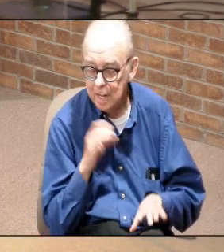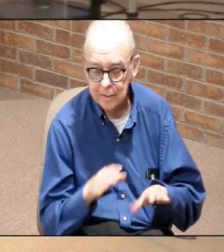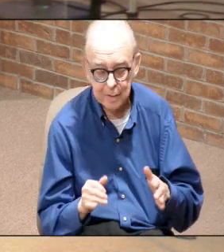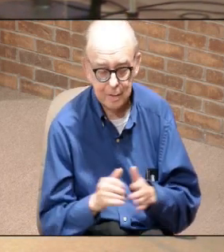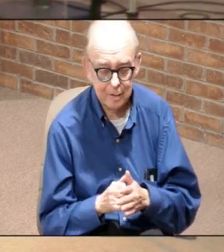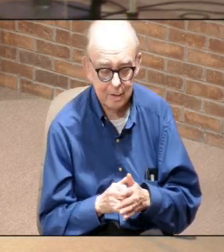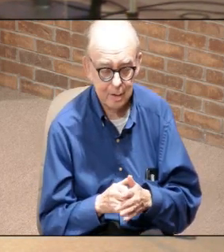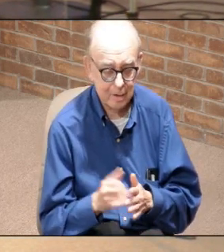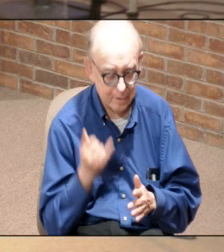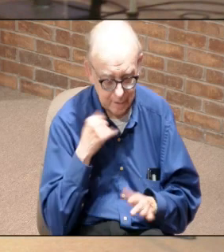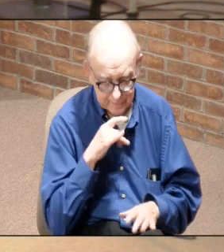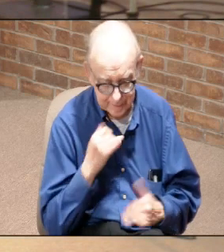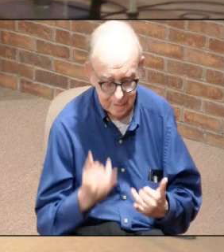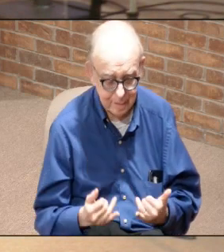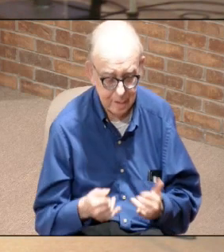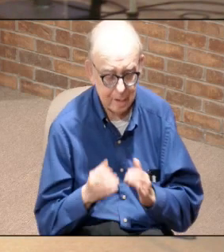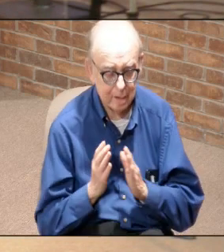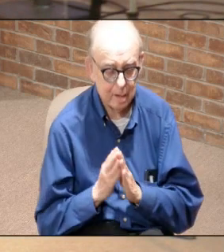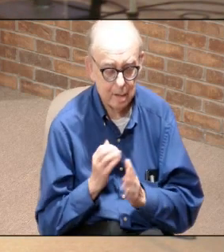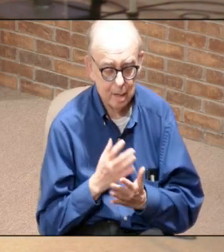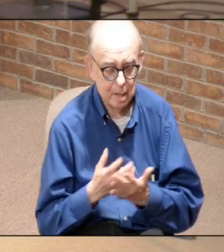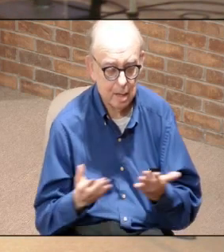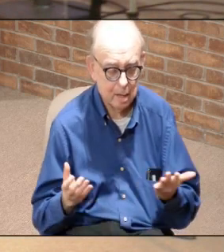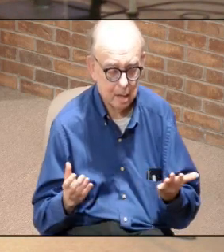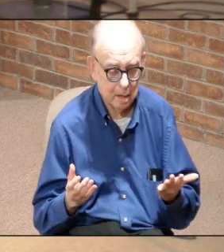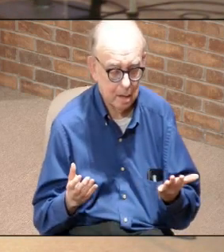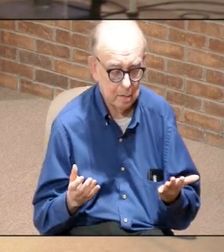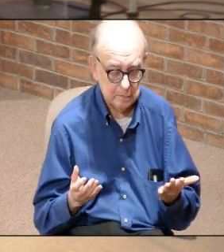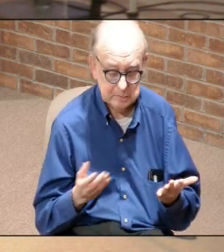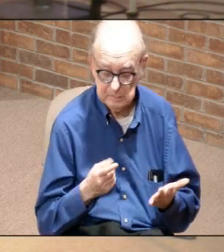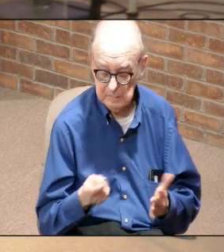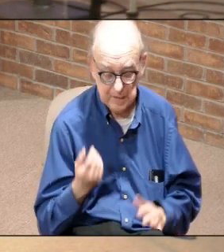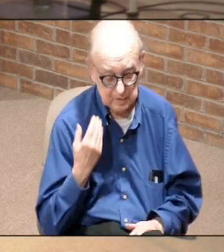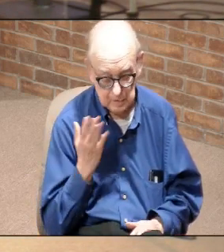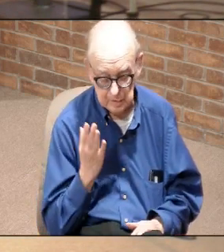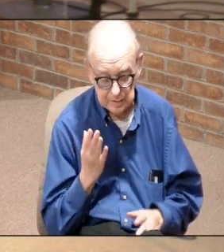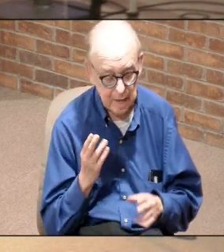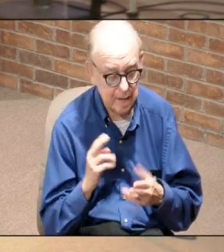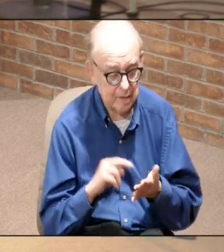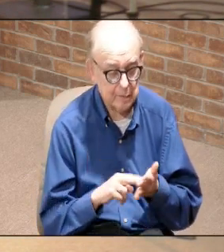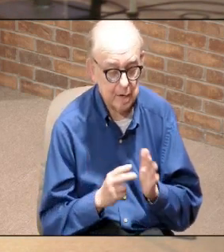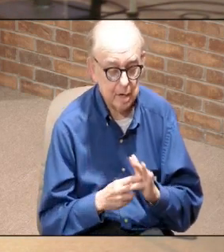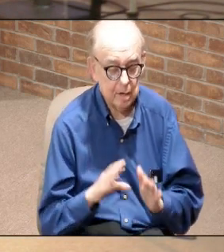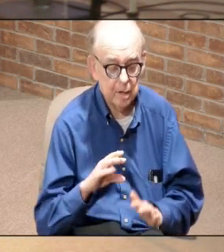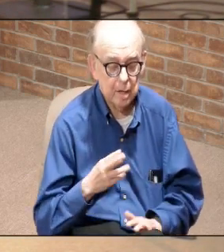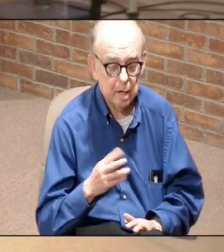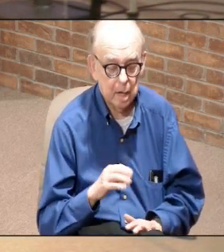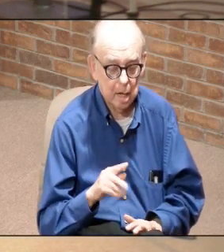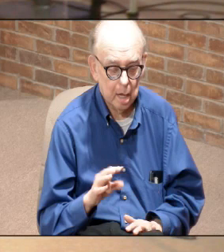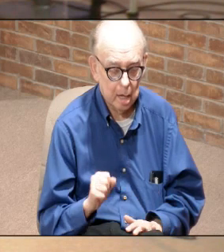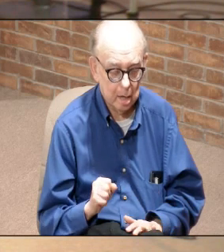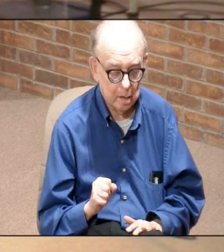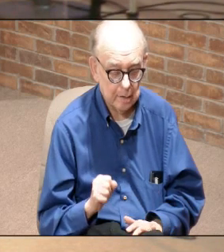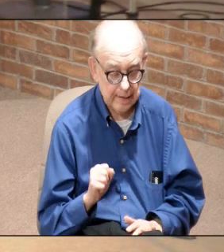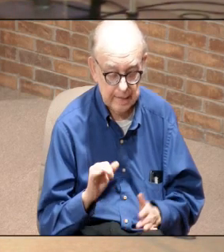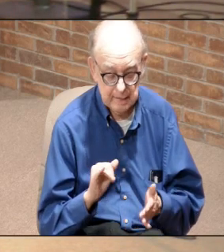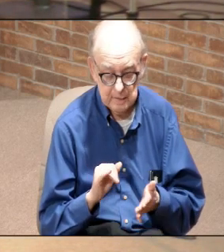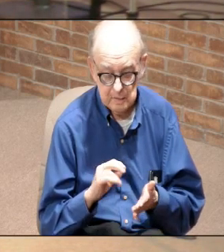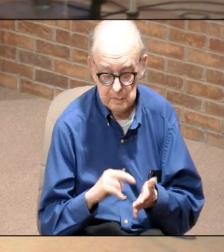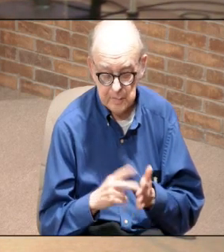If you've got kids today, asking them to do chores, they have no clue what a chore is. To them, a chore is going to